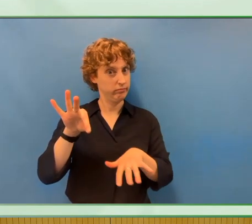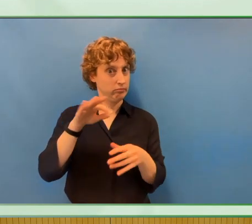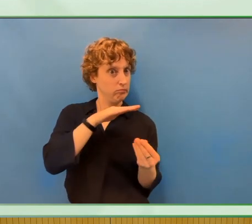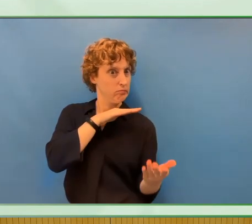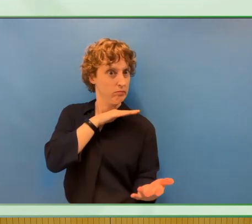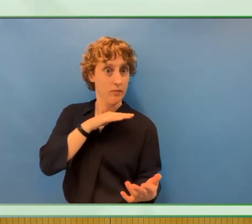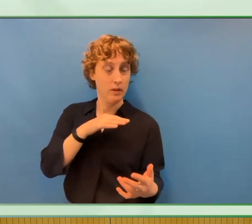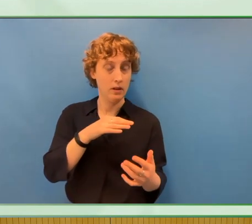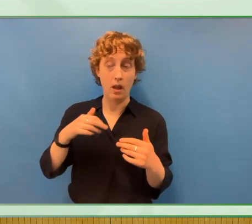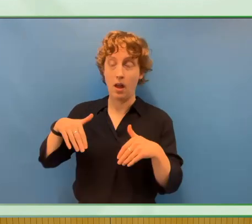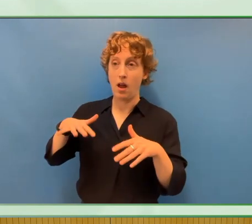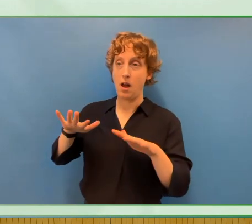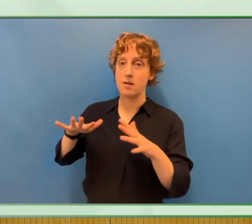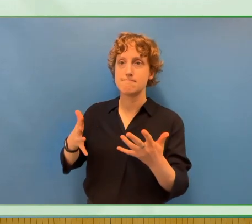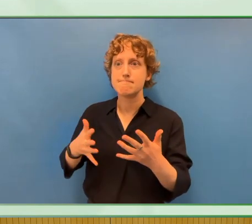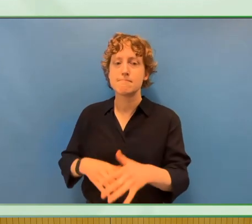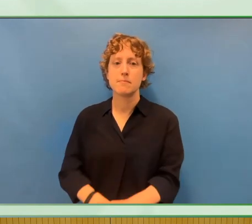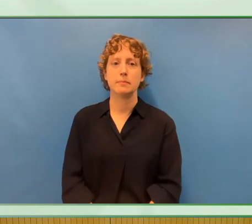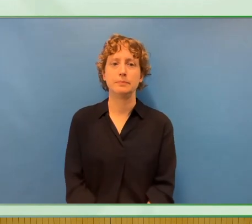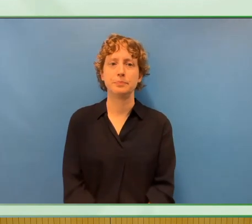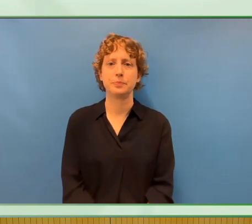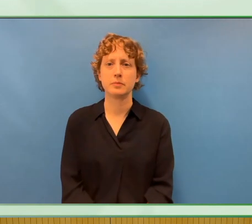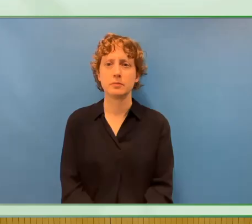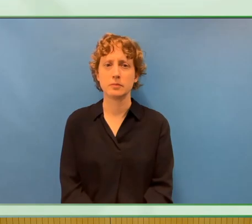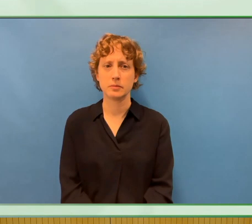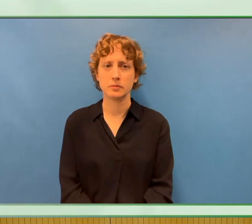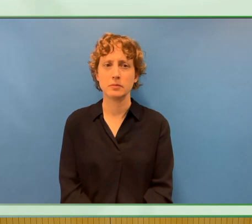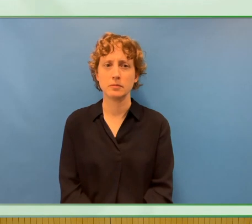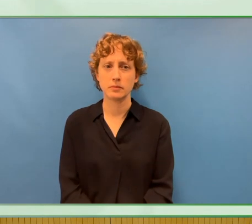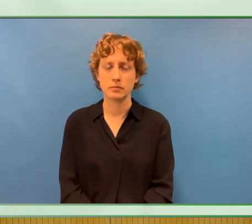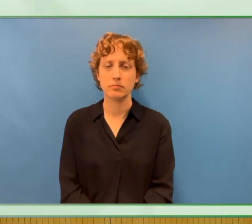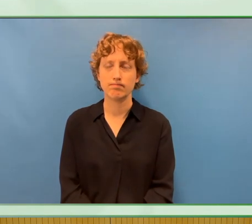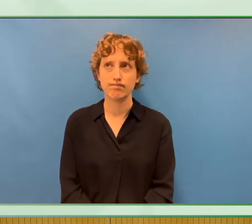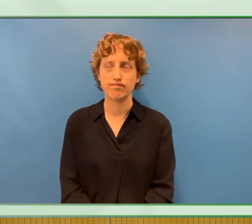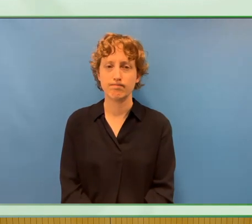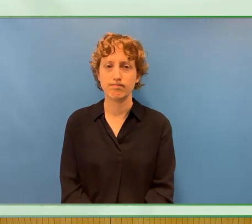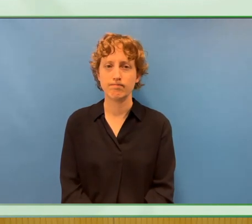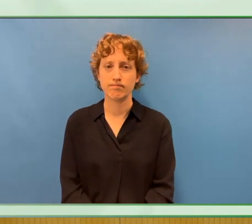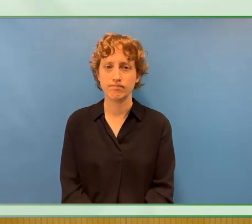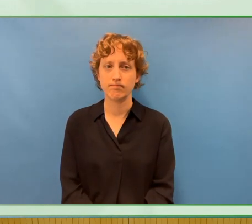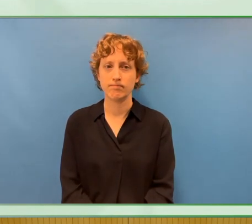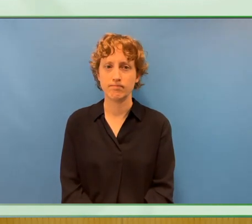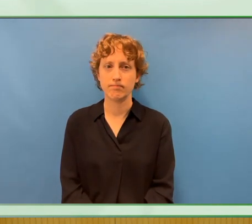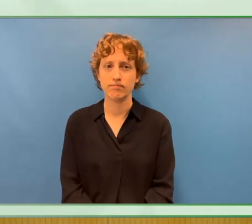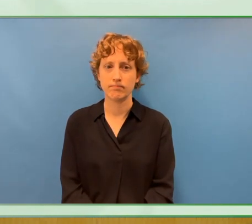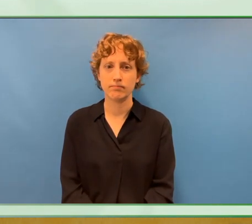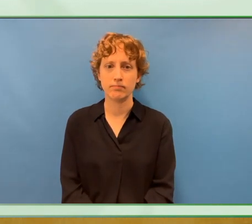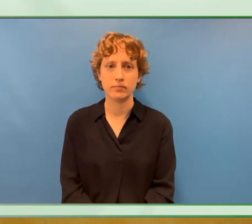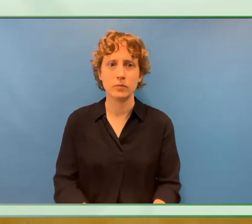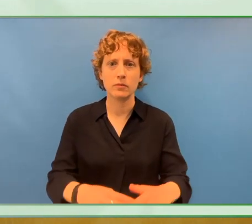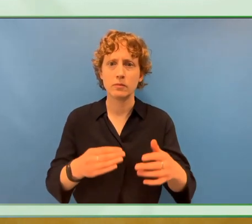I think there is an issue with interpretation here,